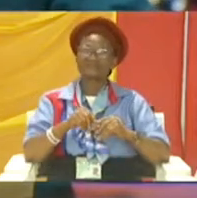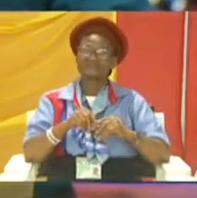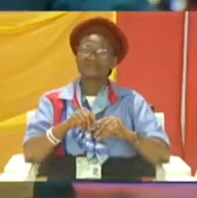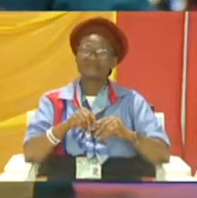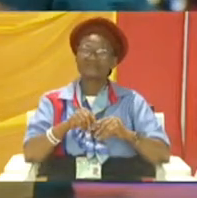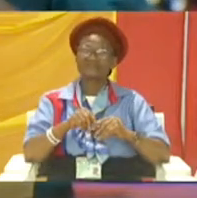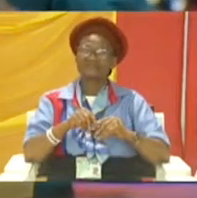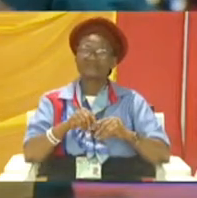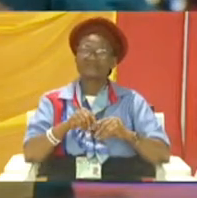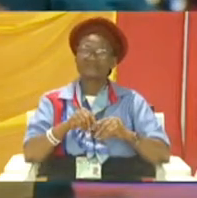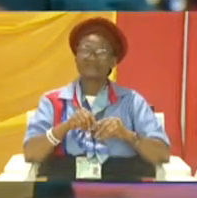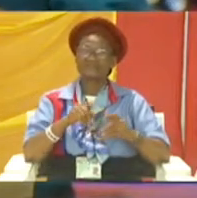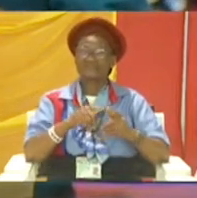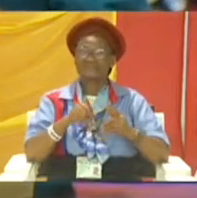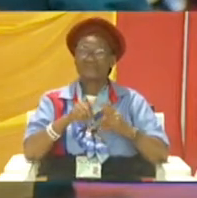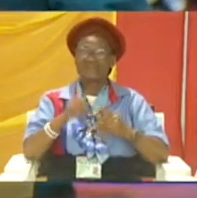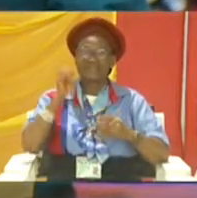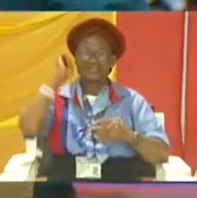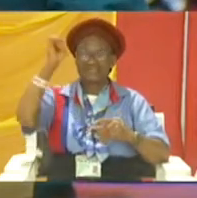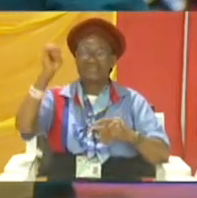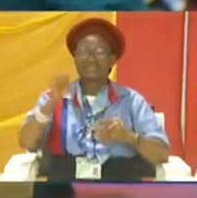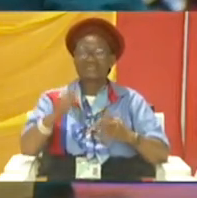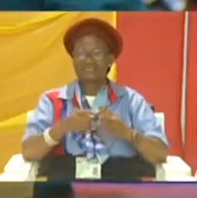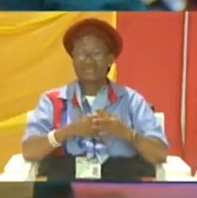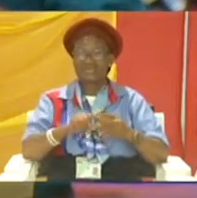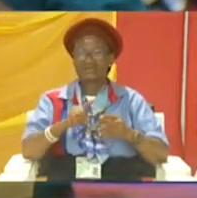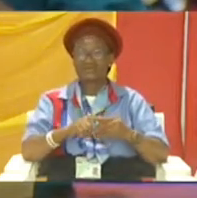And then he began to suffer